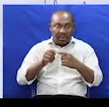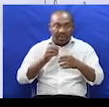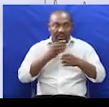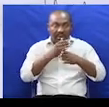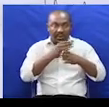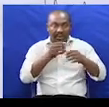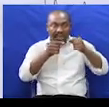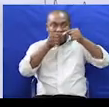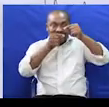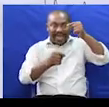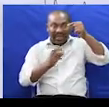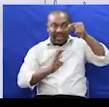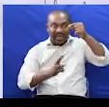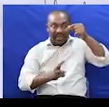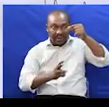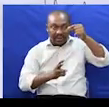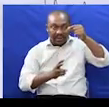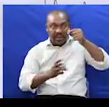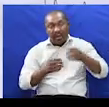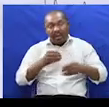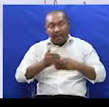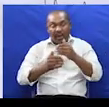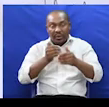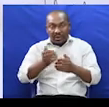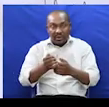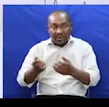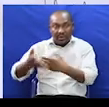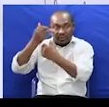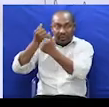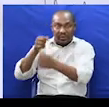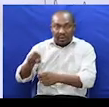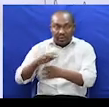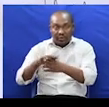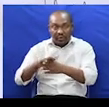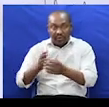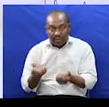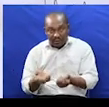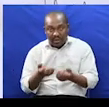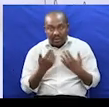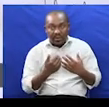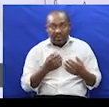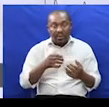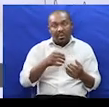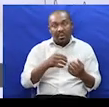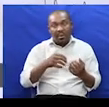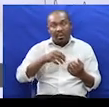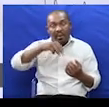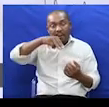process. So a molar solution, we can define it as a solution